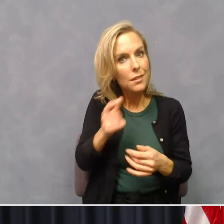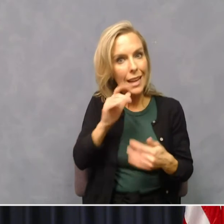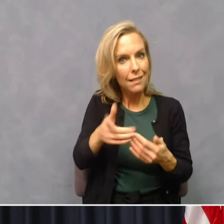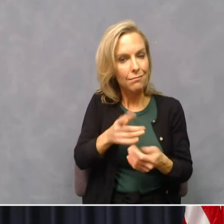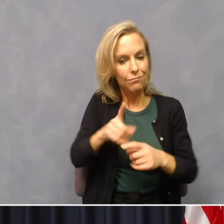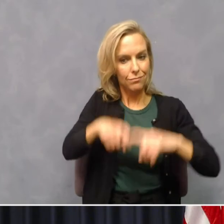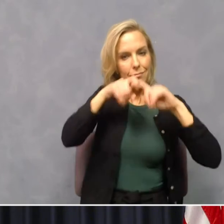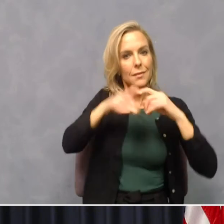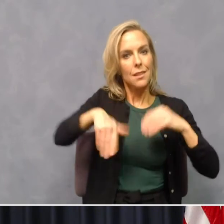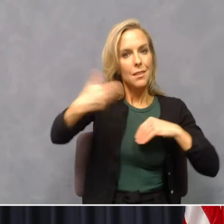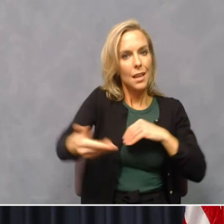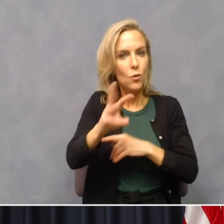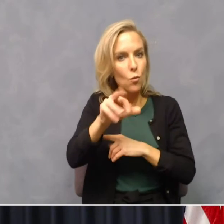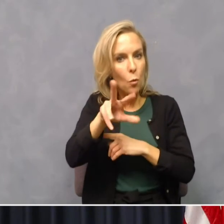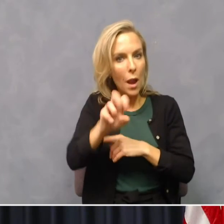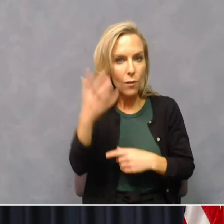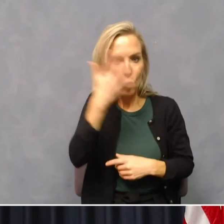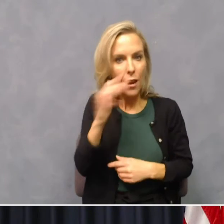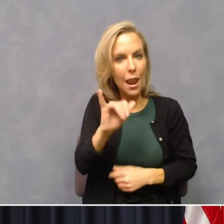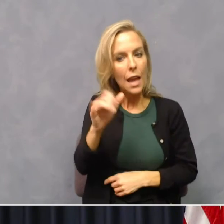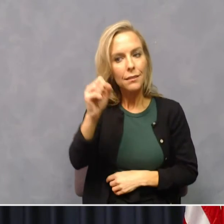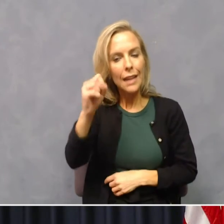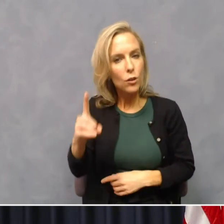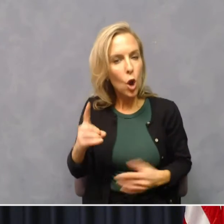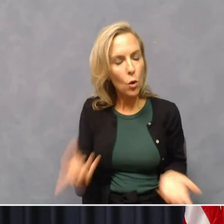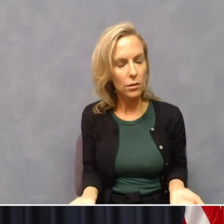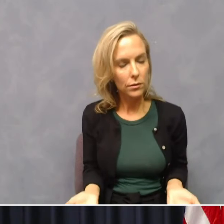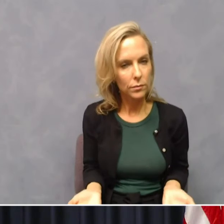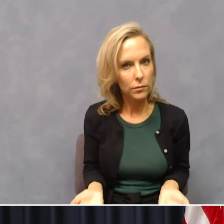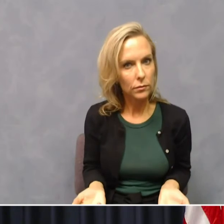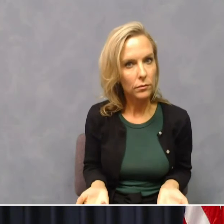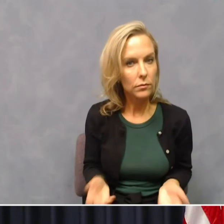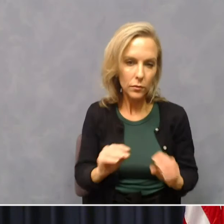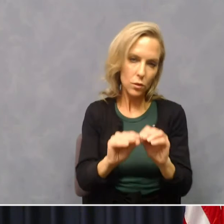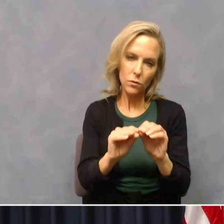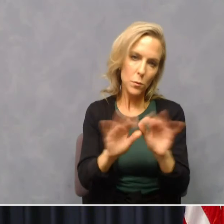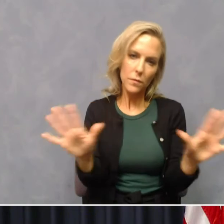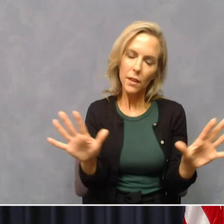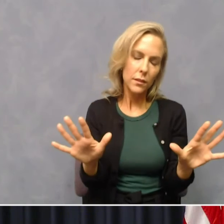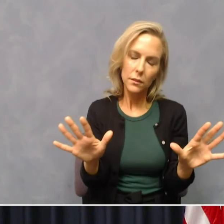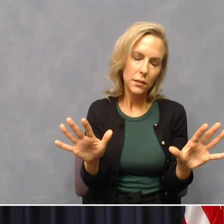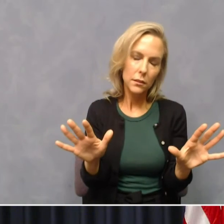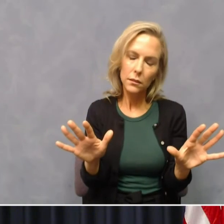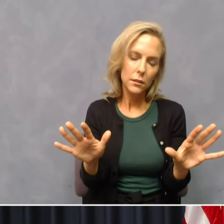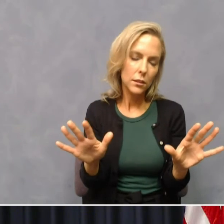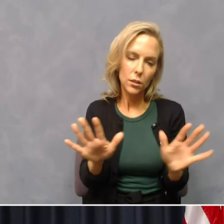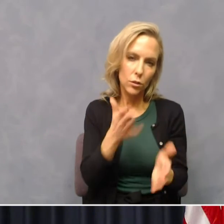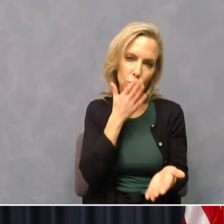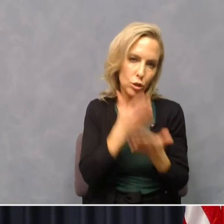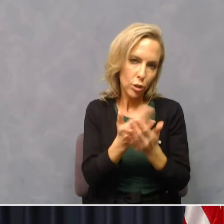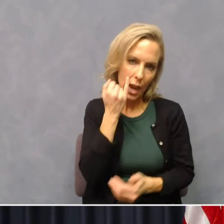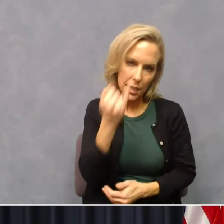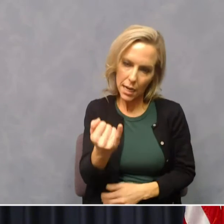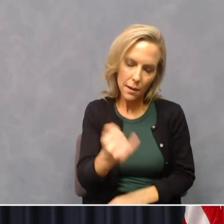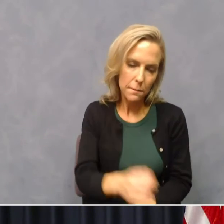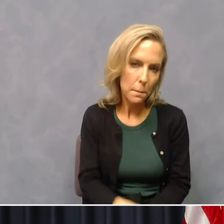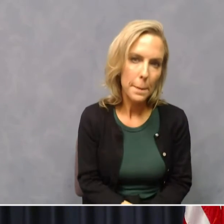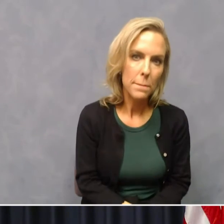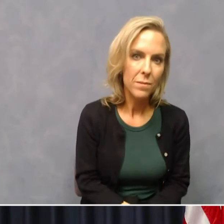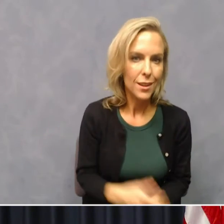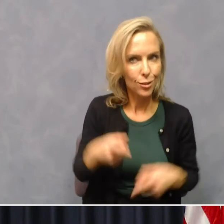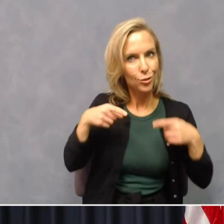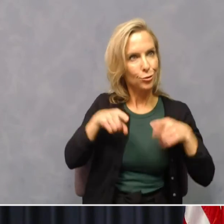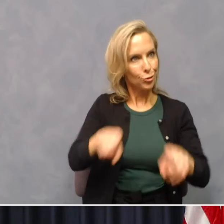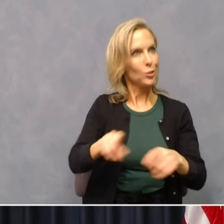we look like South Dakota. So obviously that would not be a good idea in the midst of a pandemic